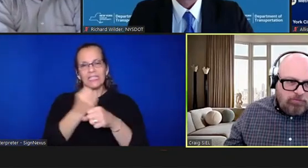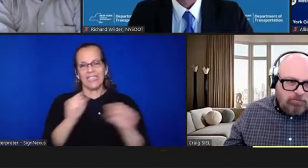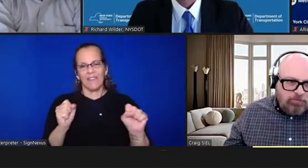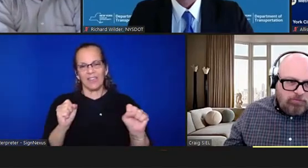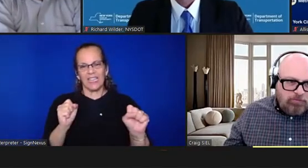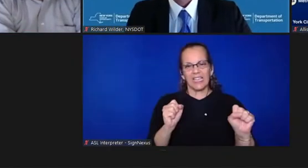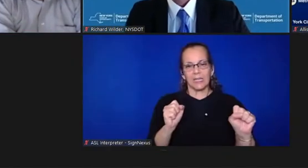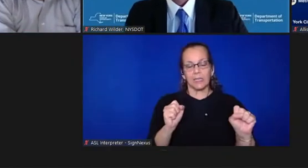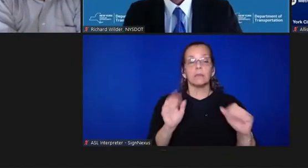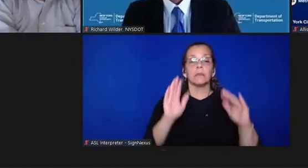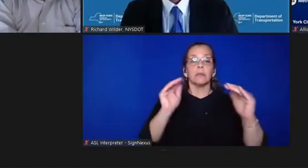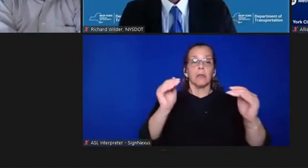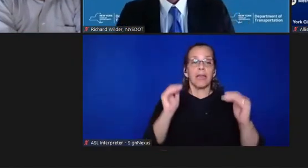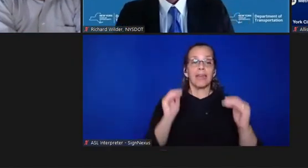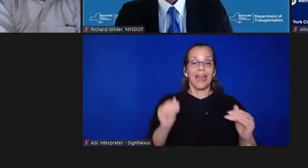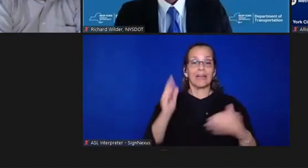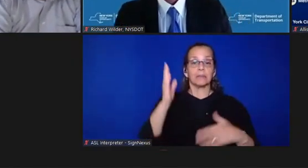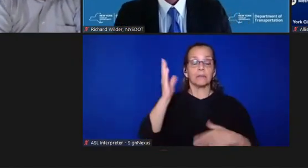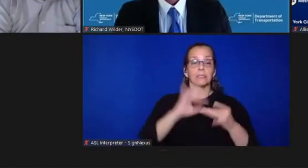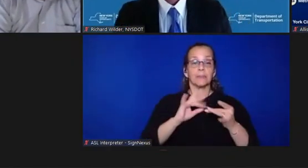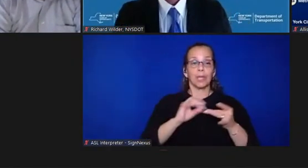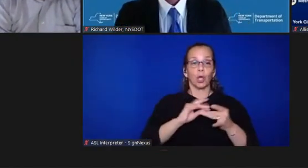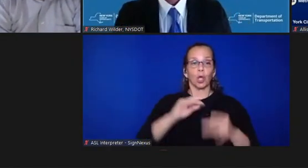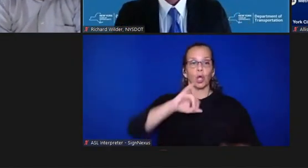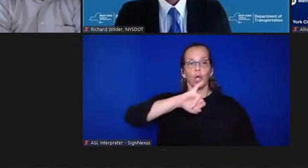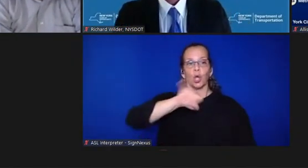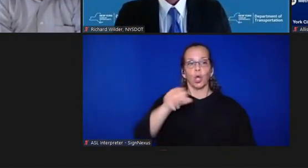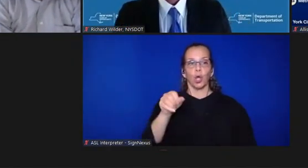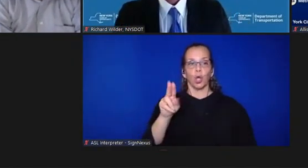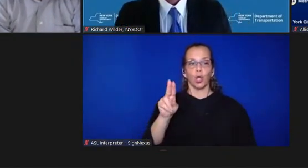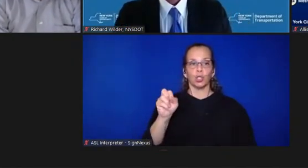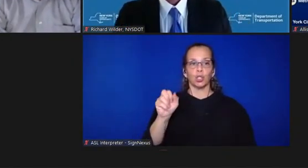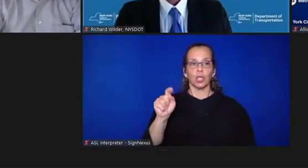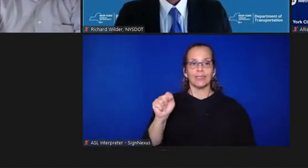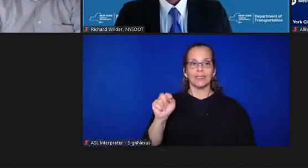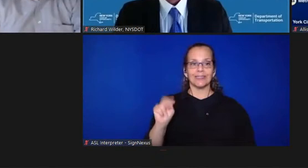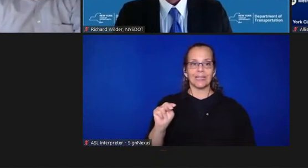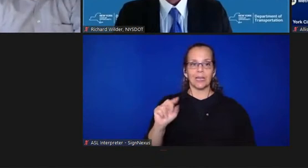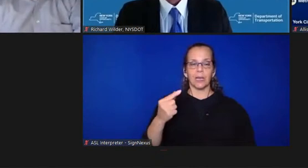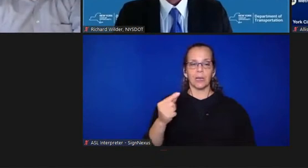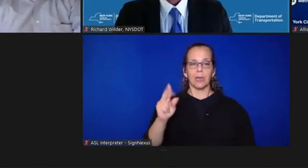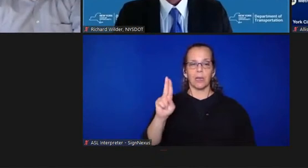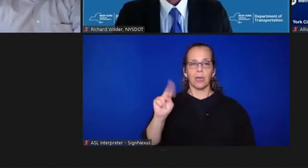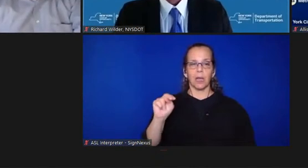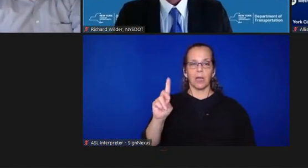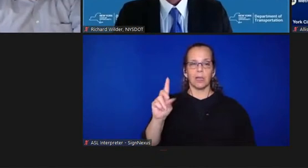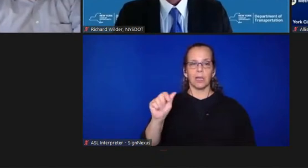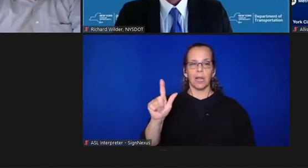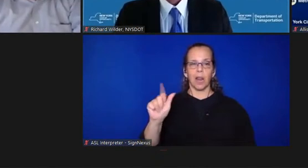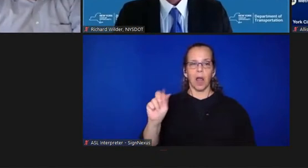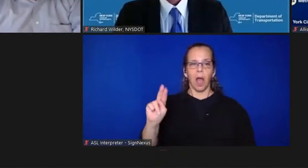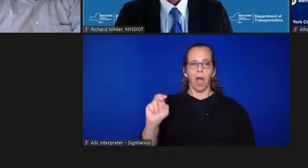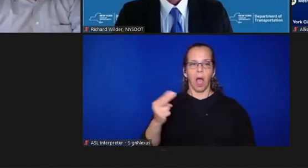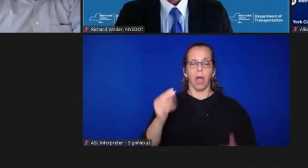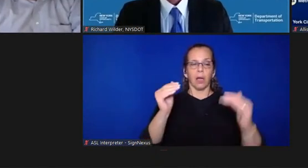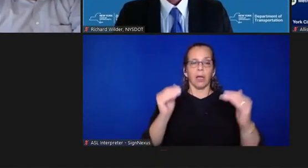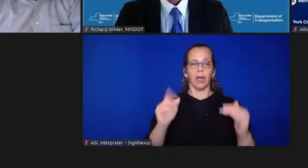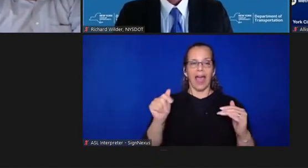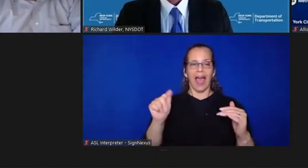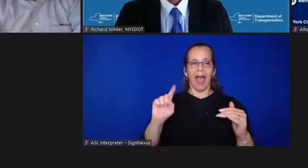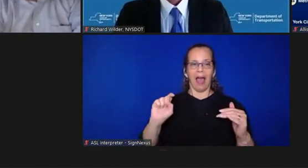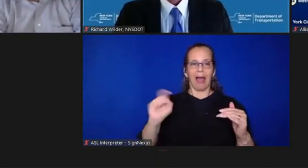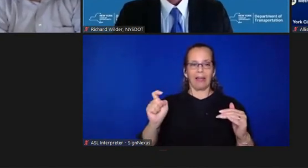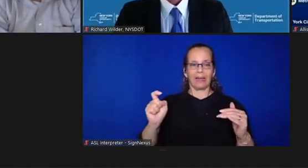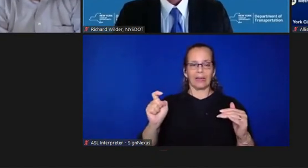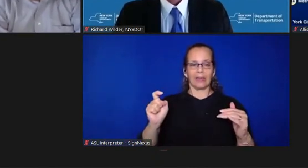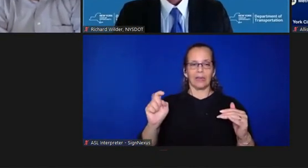our next speaker is Justin gunlock followed by Alec raggio our next speaker is